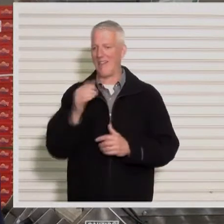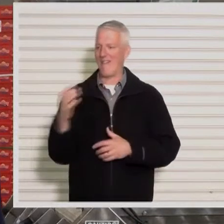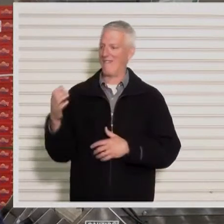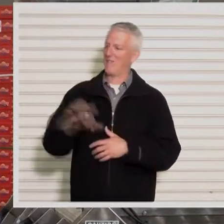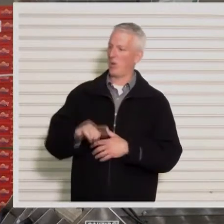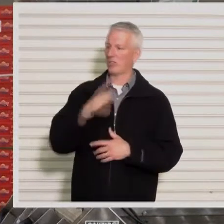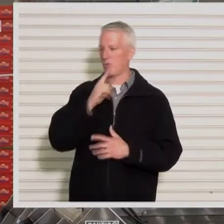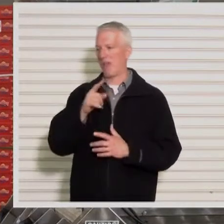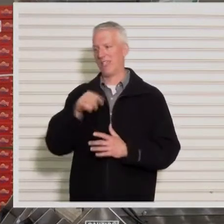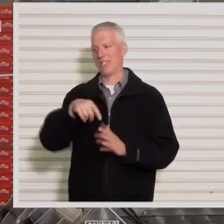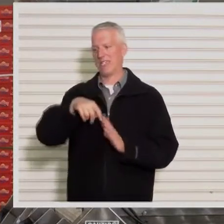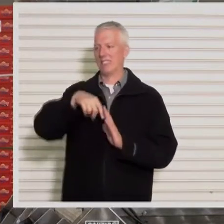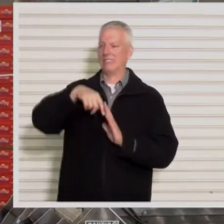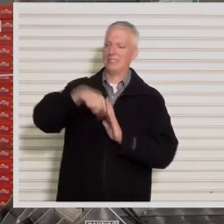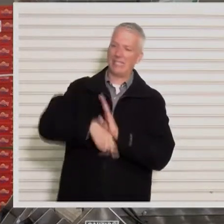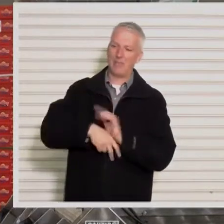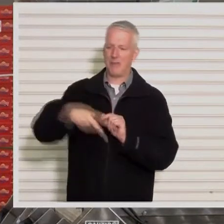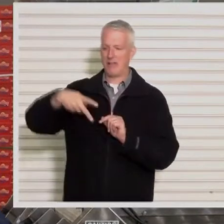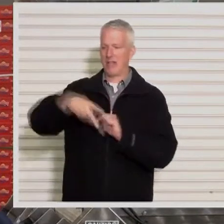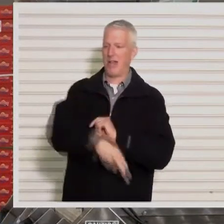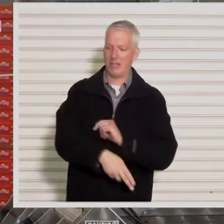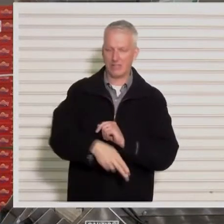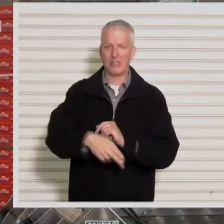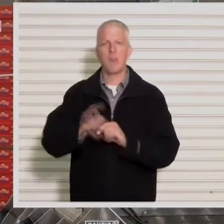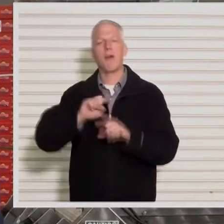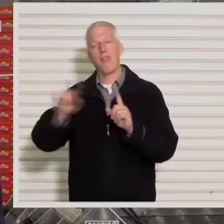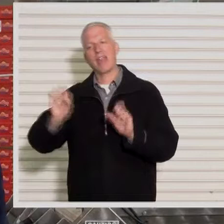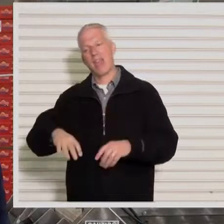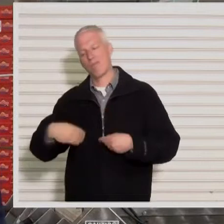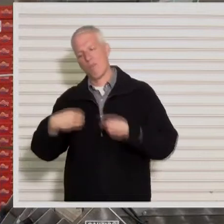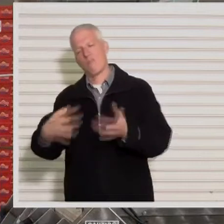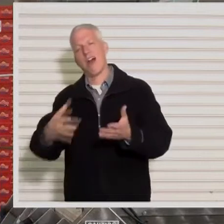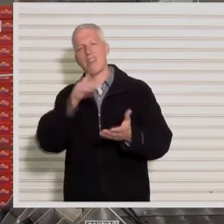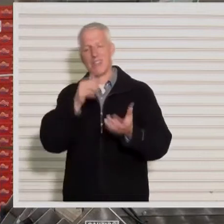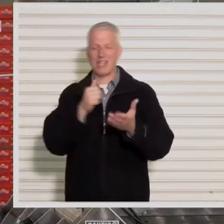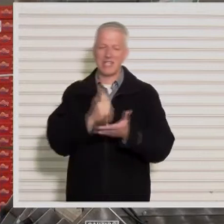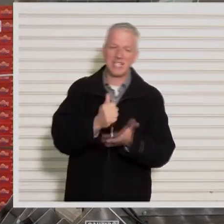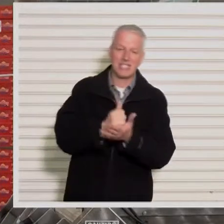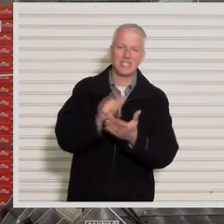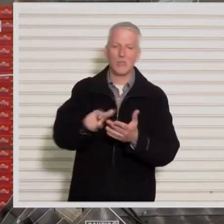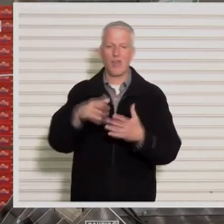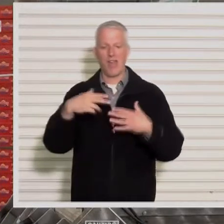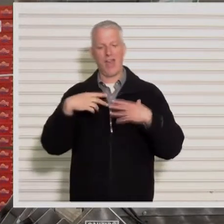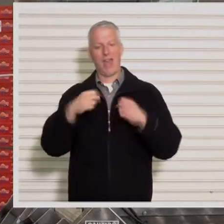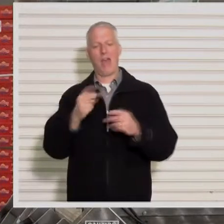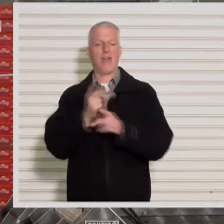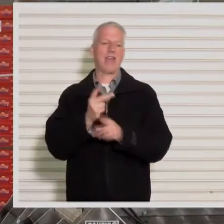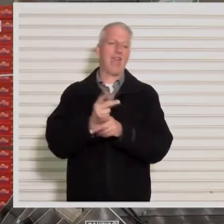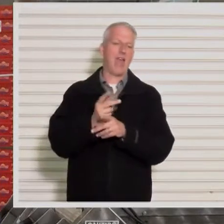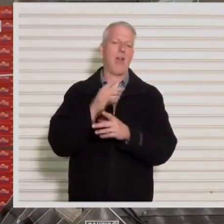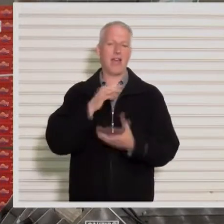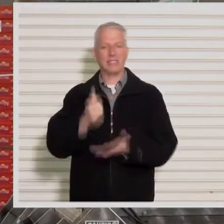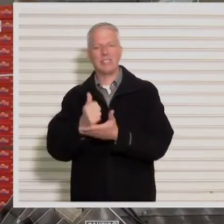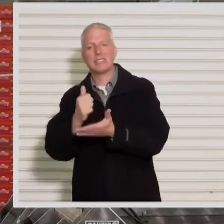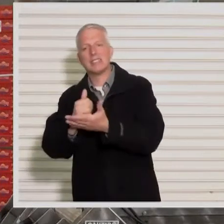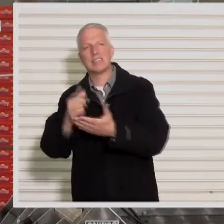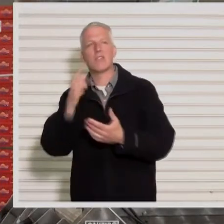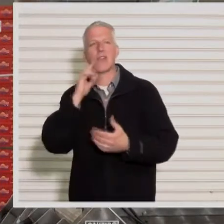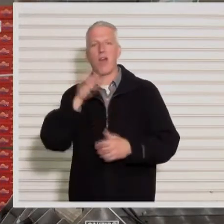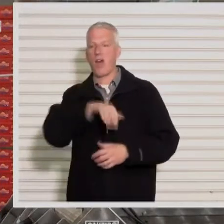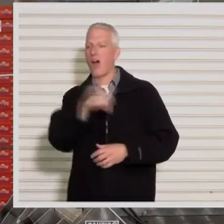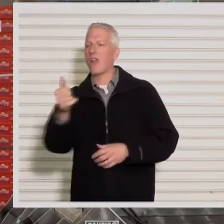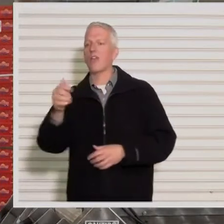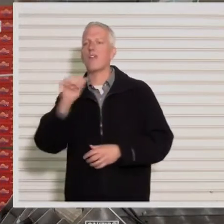deep cuts, so they can continue to provide the assistance that the healthcare district, that Luz Gallegos and Todec, so that the